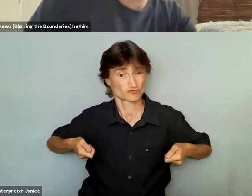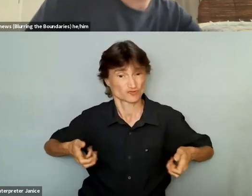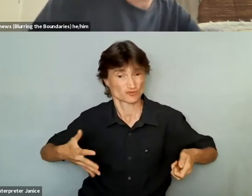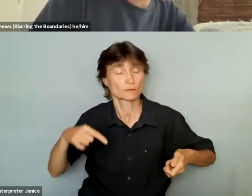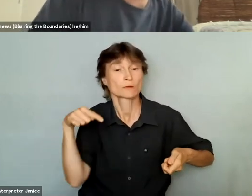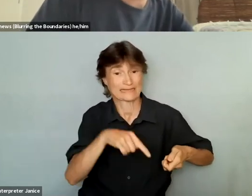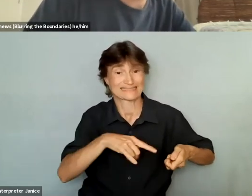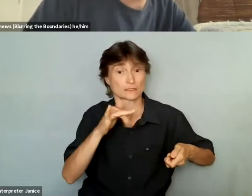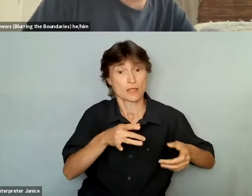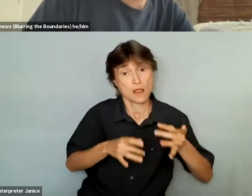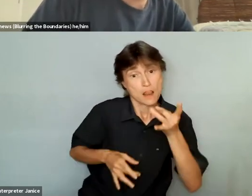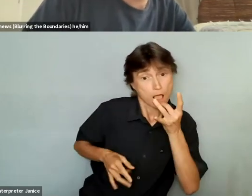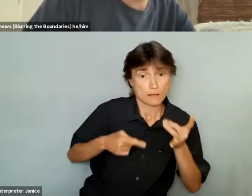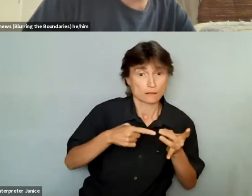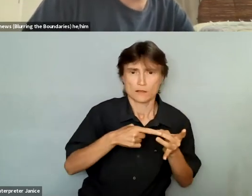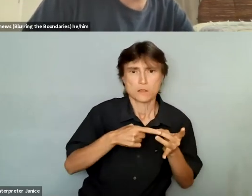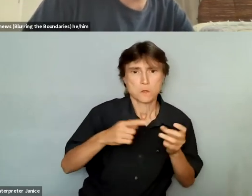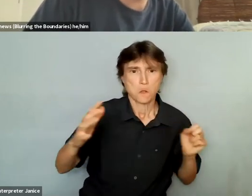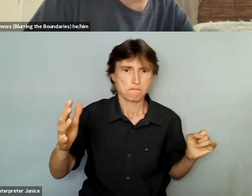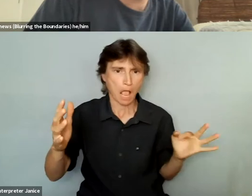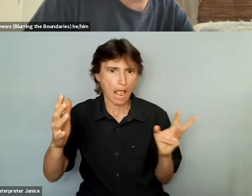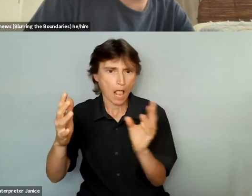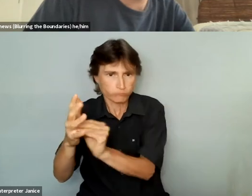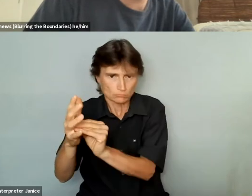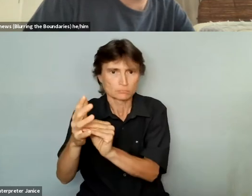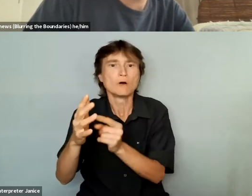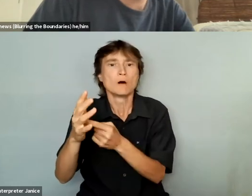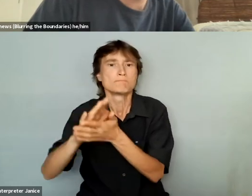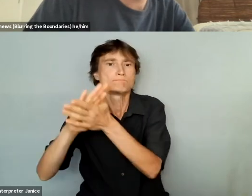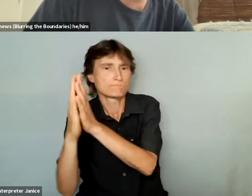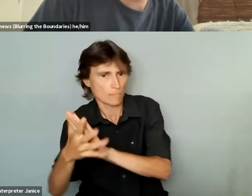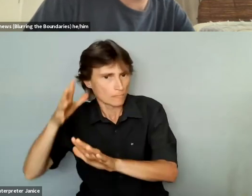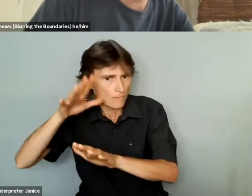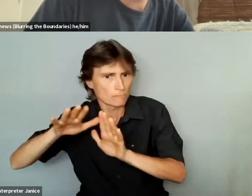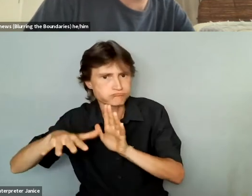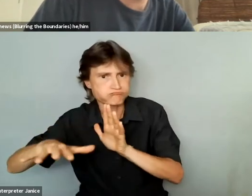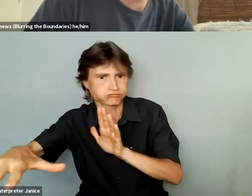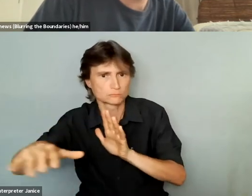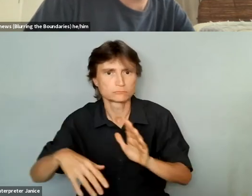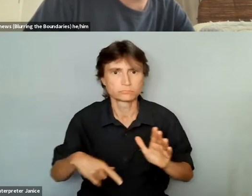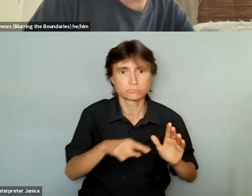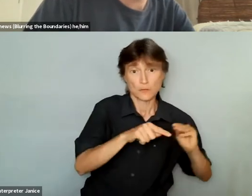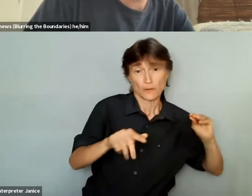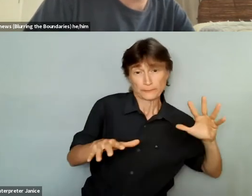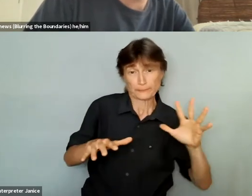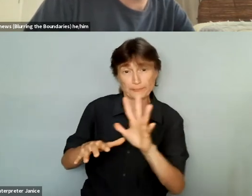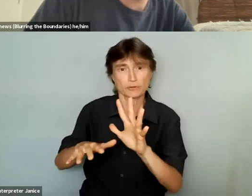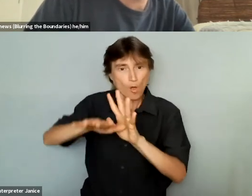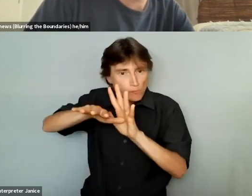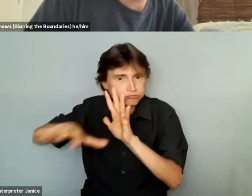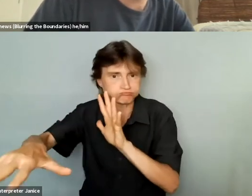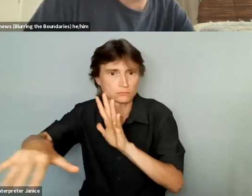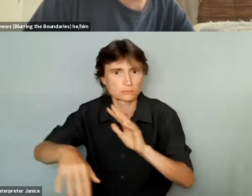signal to the sensors to make some noise. And I was also dancing at the same